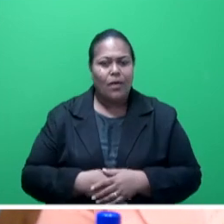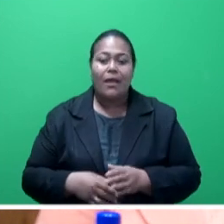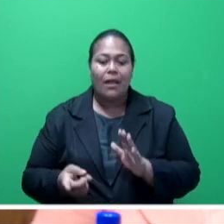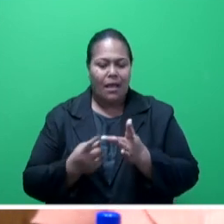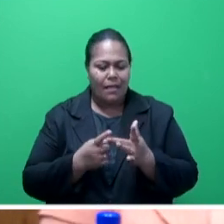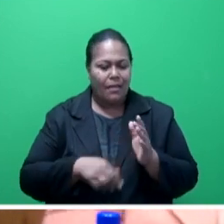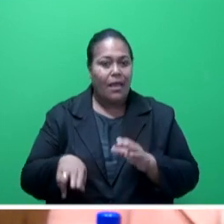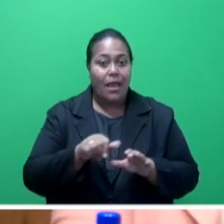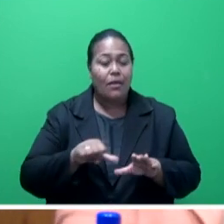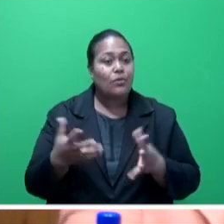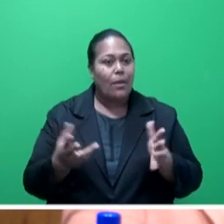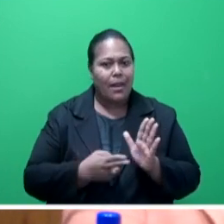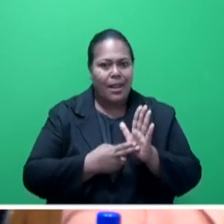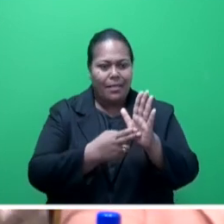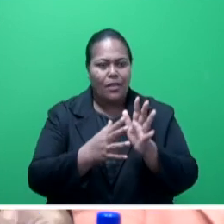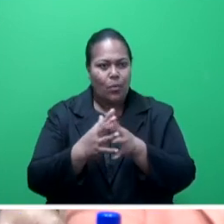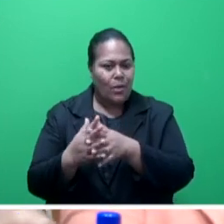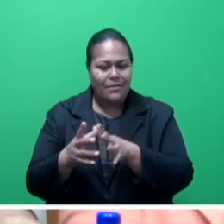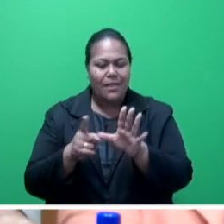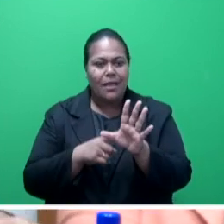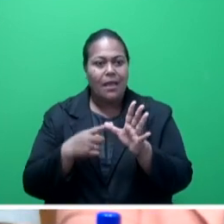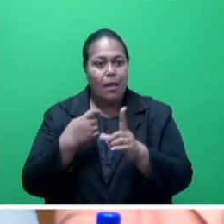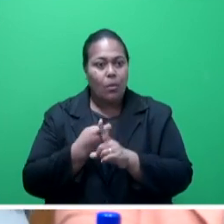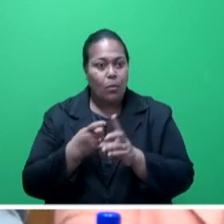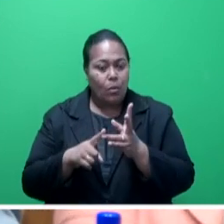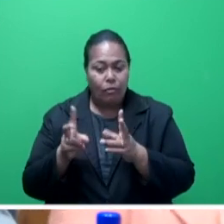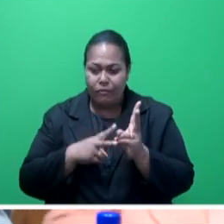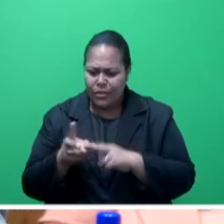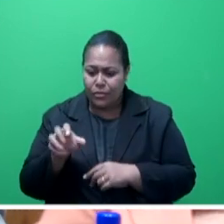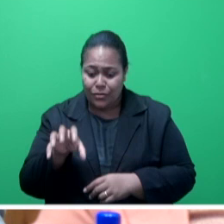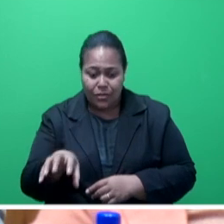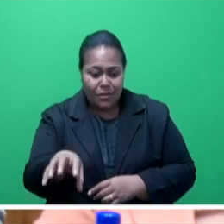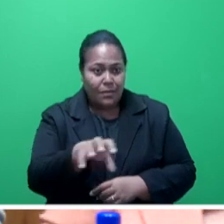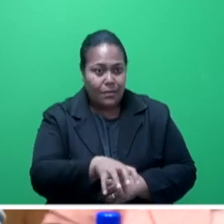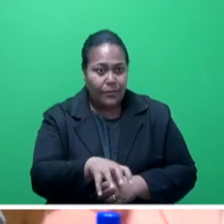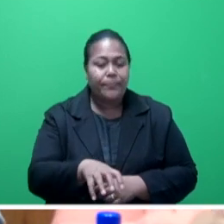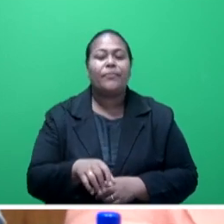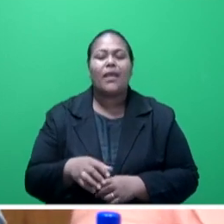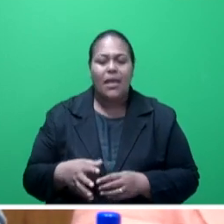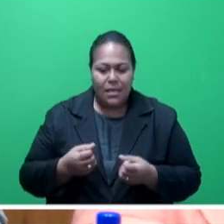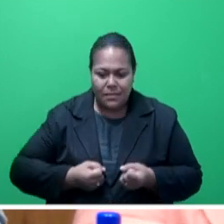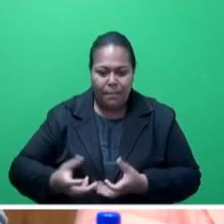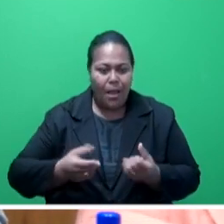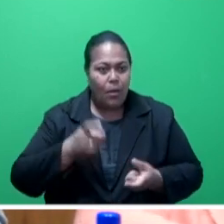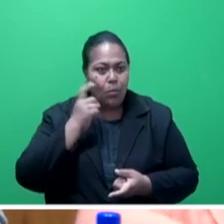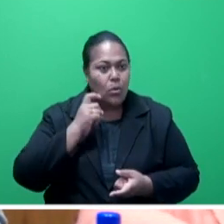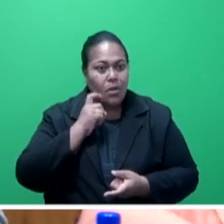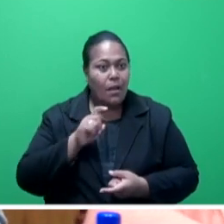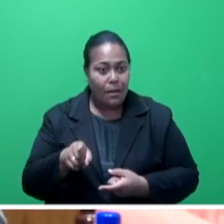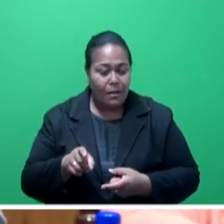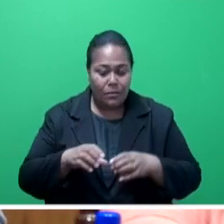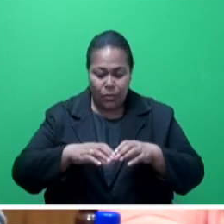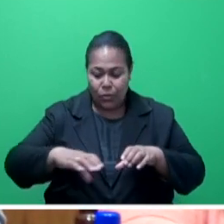Sali, Udiwai to Yako Village in the Western Division. These intermittent supply area projects will enable more than 7,000